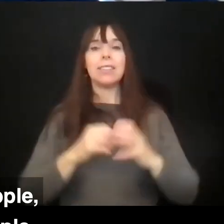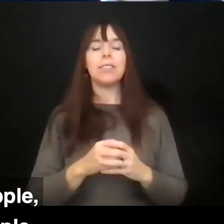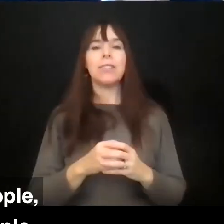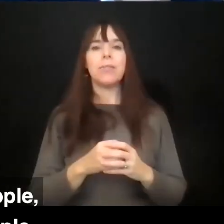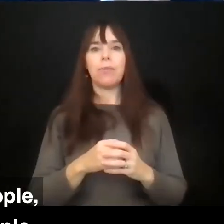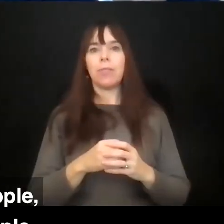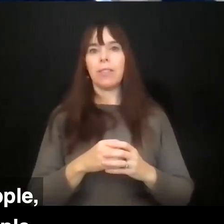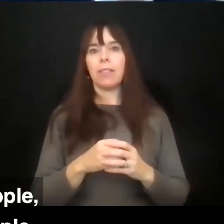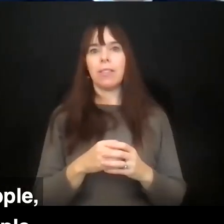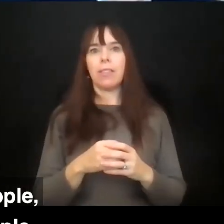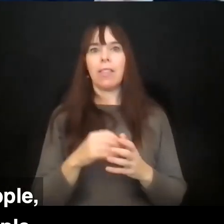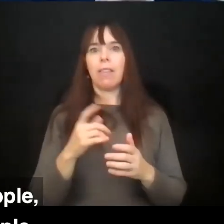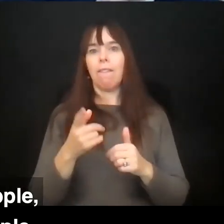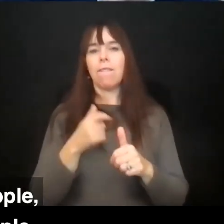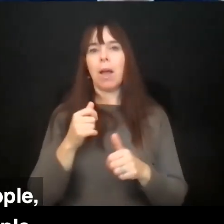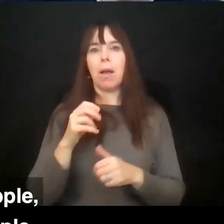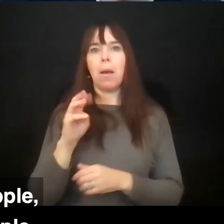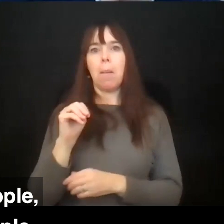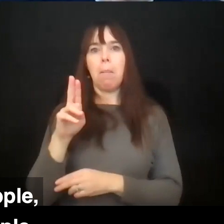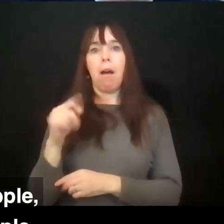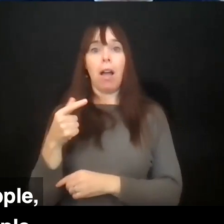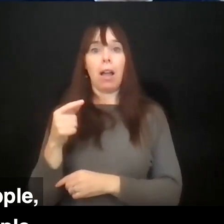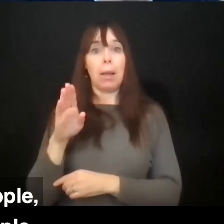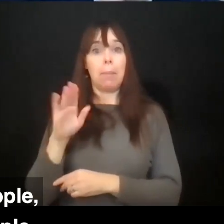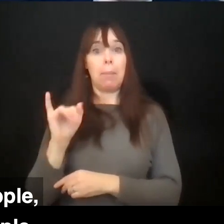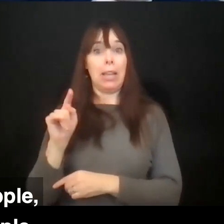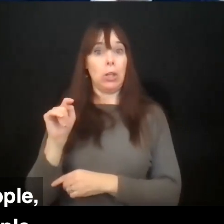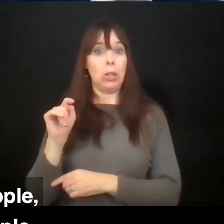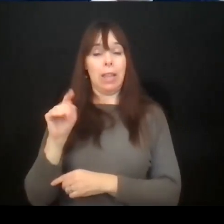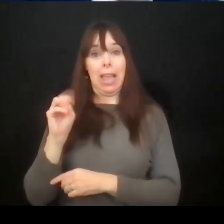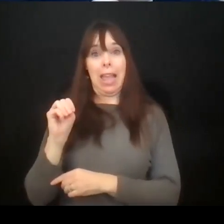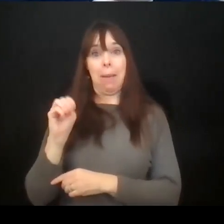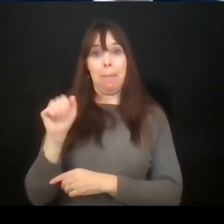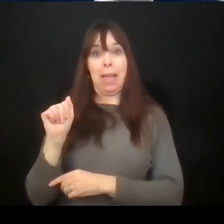the Mangbetu people,